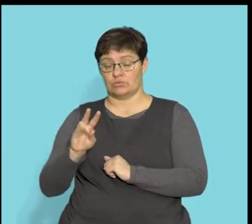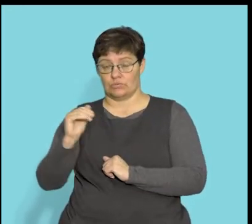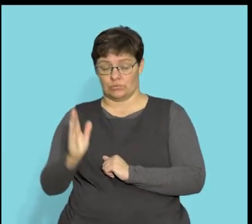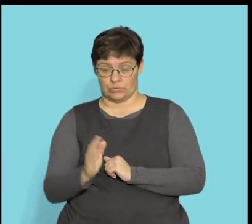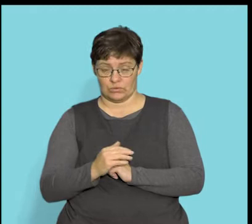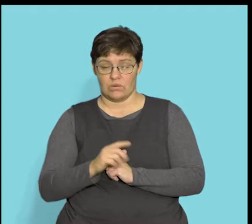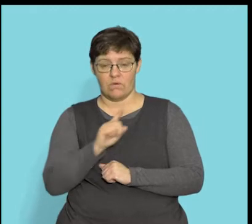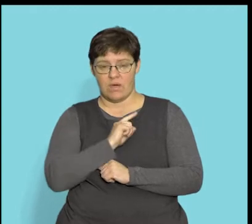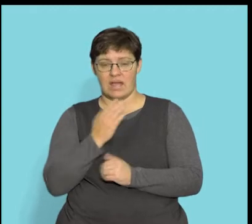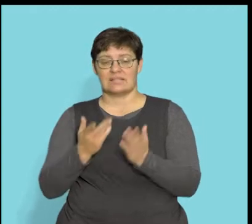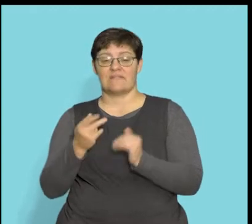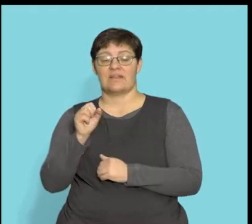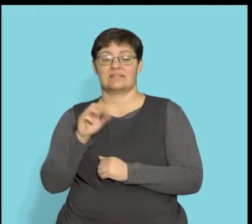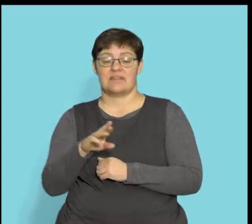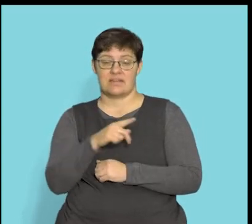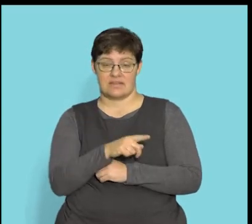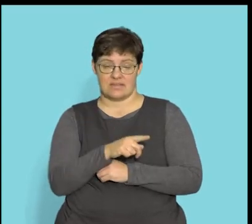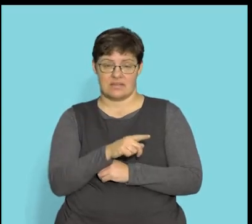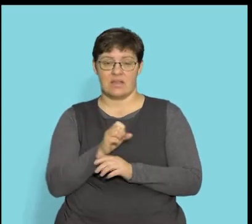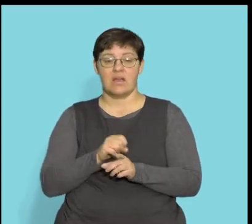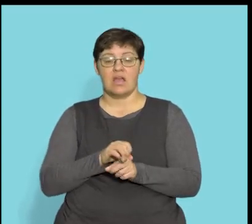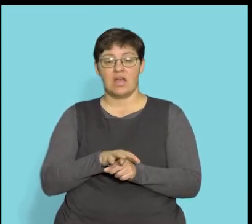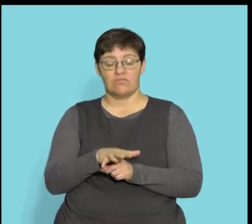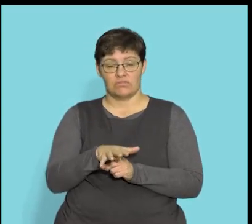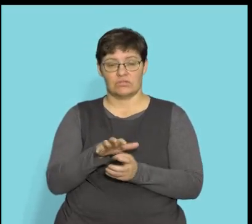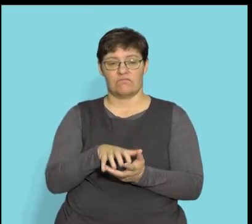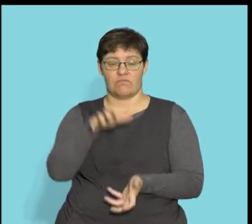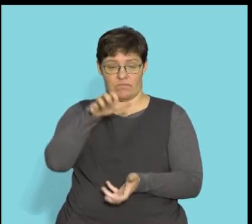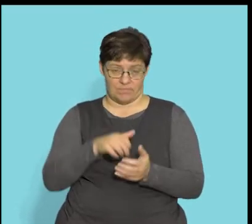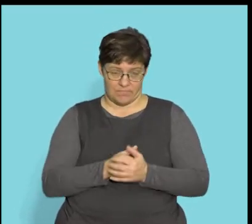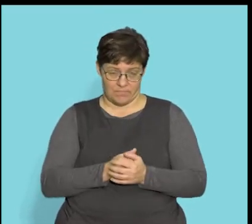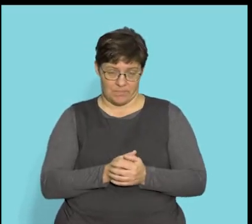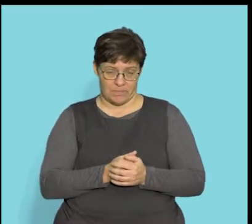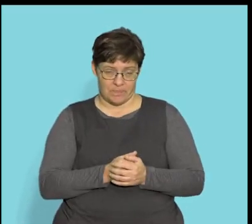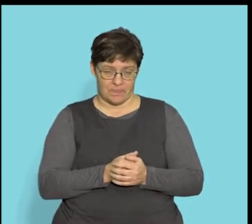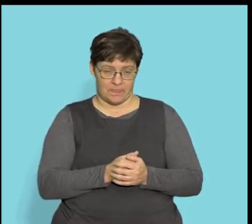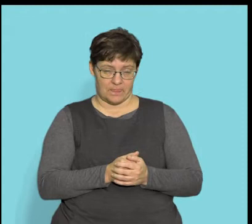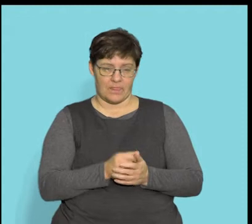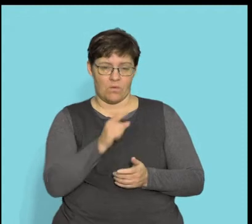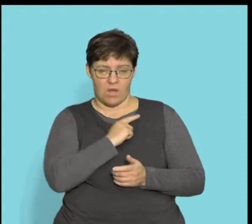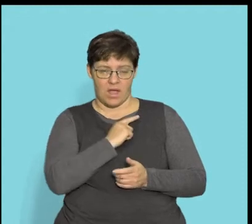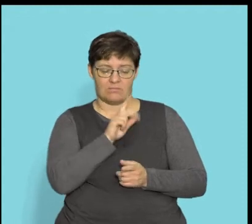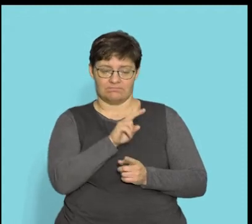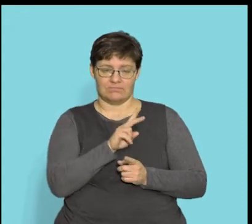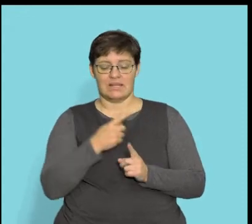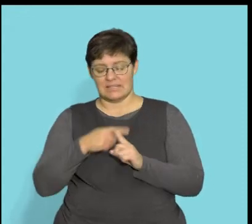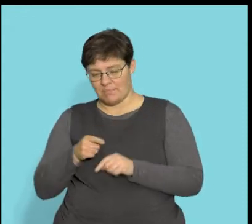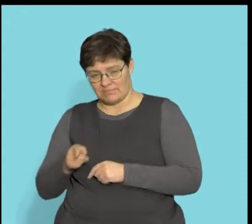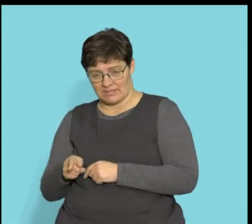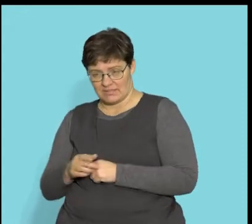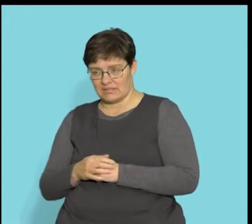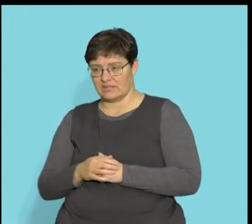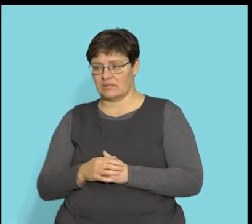132, because my scale factor influences my volume, as my scale factor cubed times the volume gives